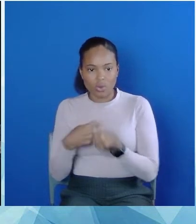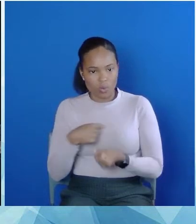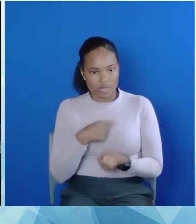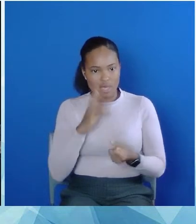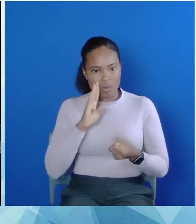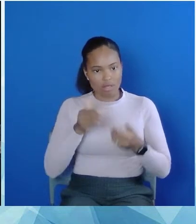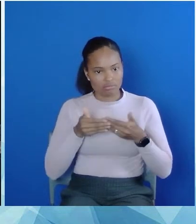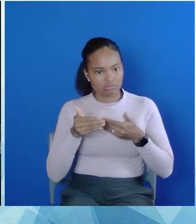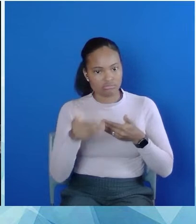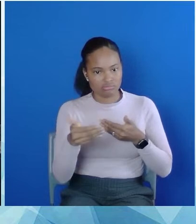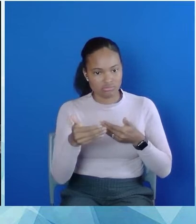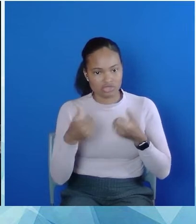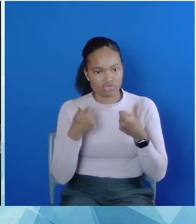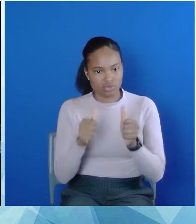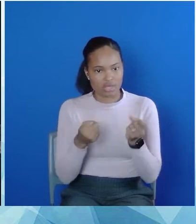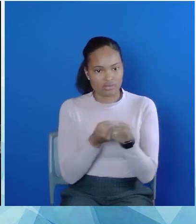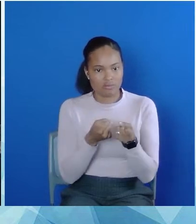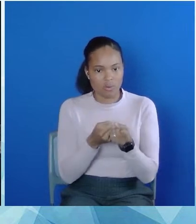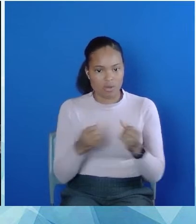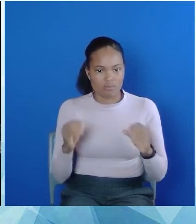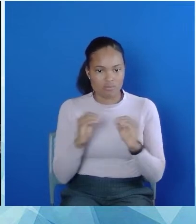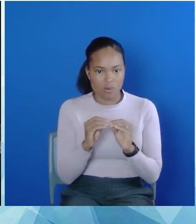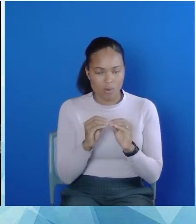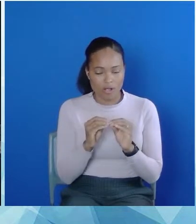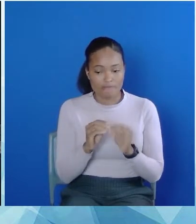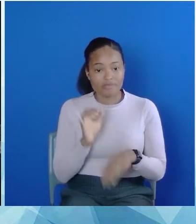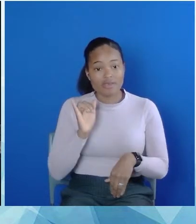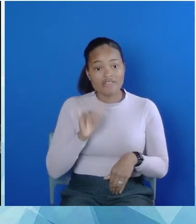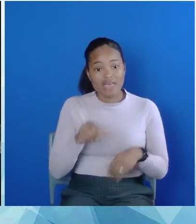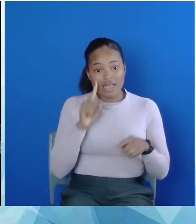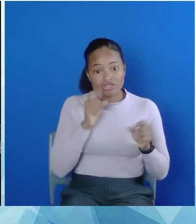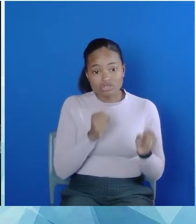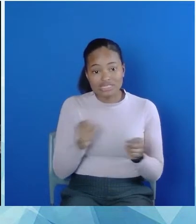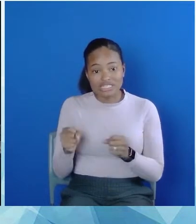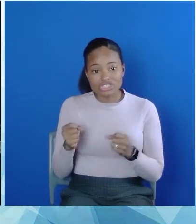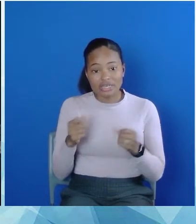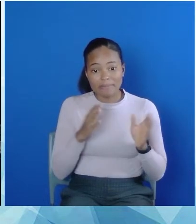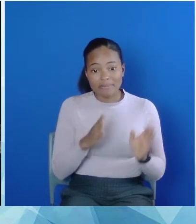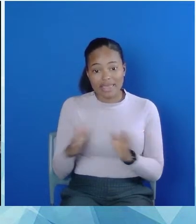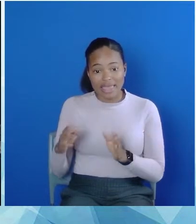I've also built into that plan director and principal PD.